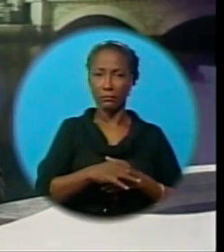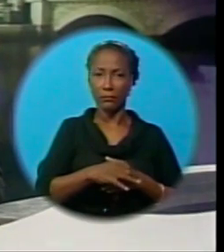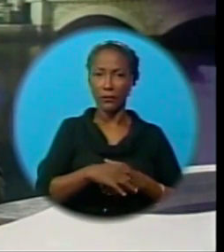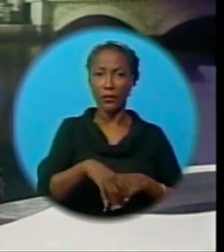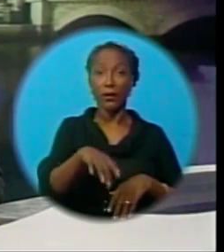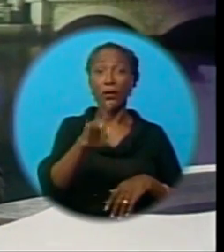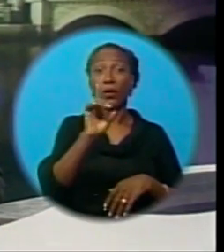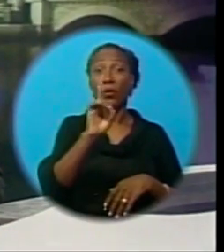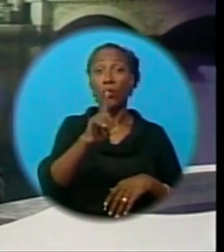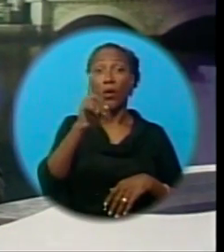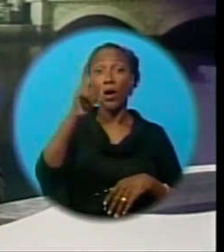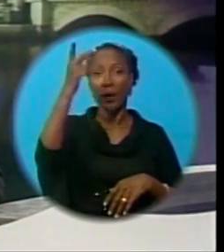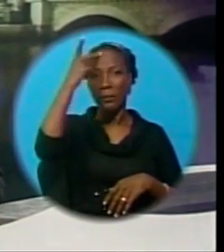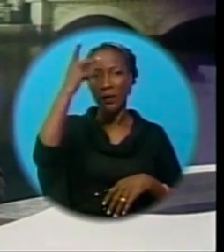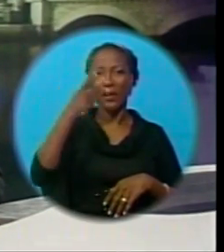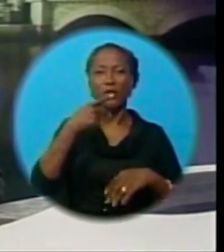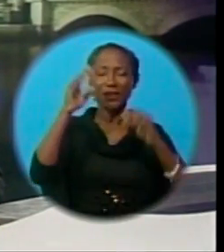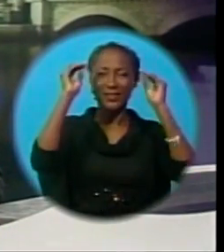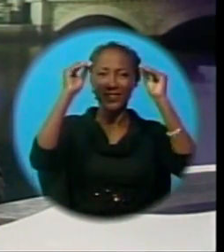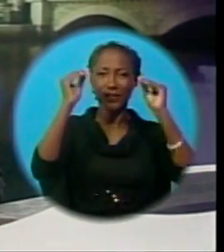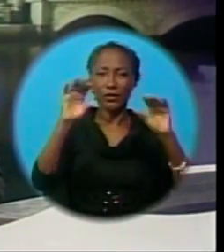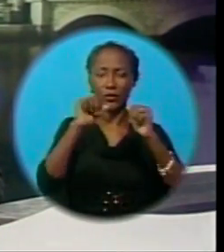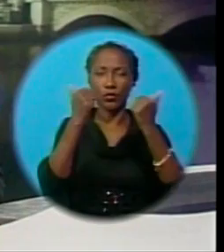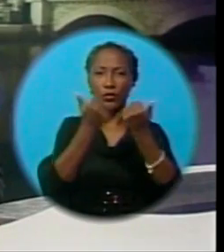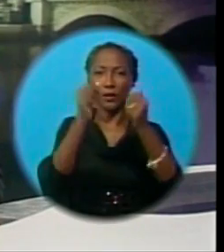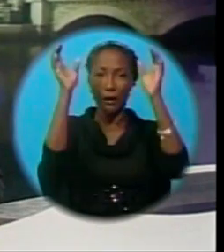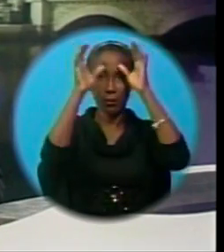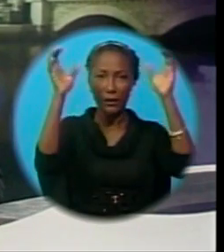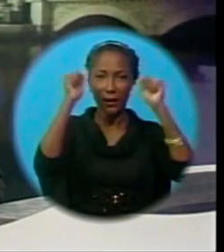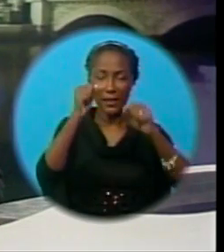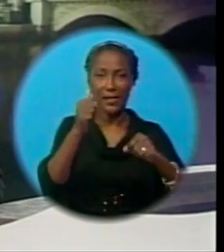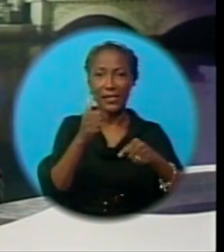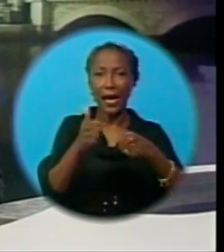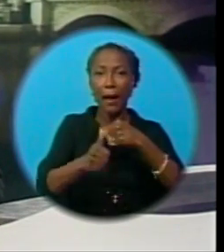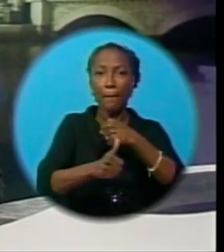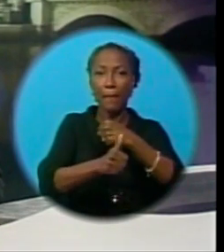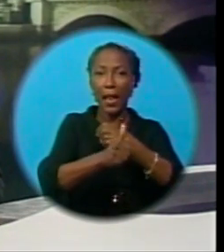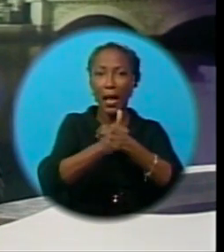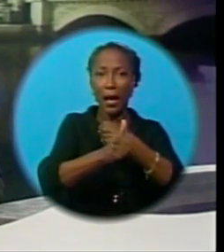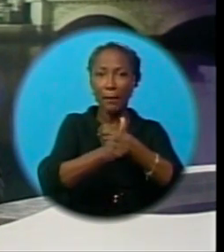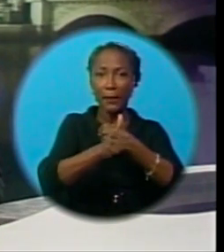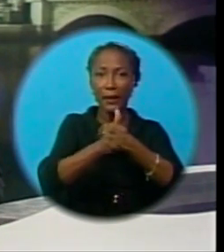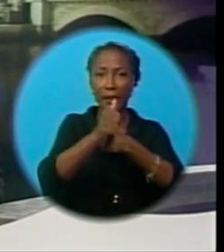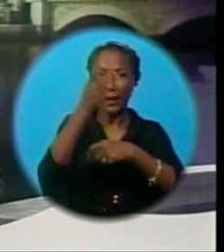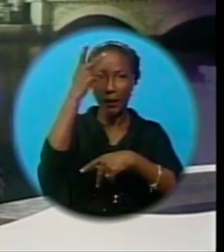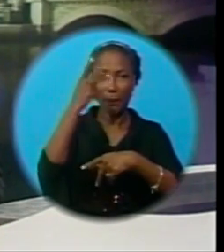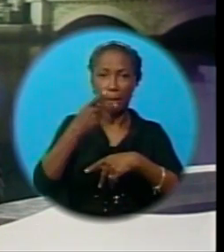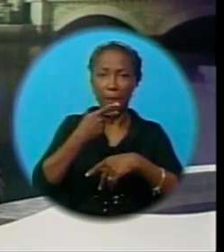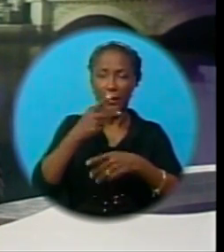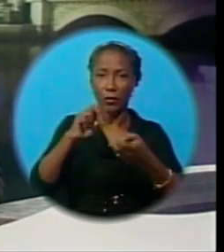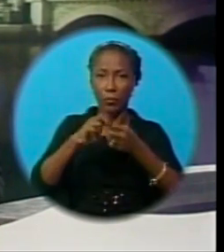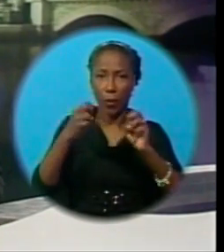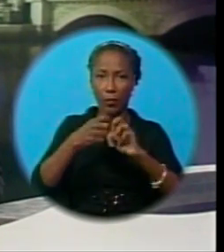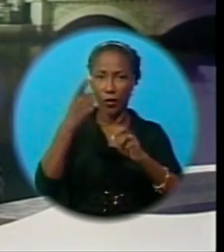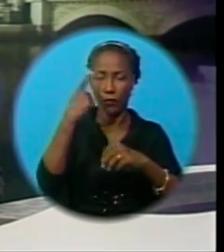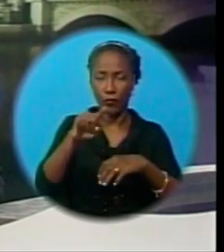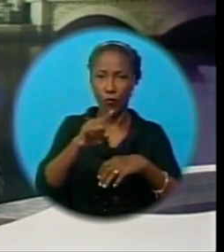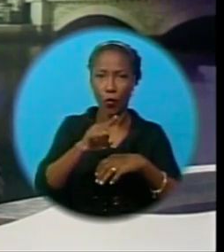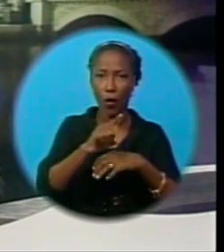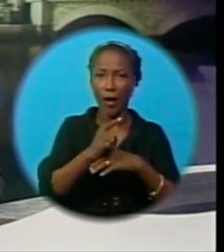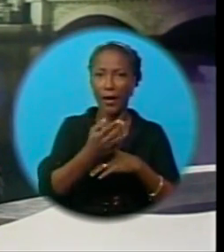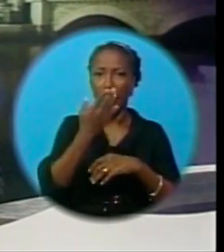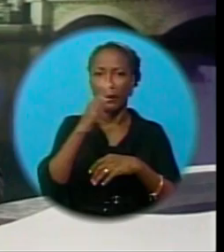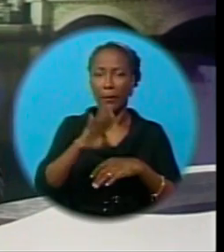One outspoken Parent Teachers Association president is blaming a parenting crisis for the recent increase in deviance among the island's youth. He